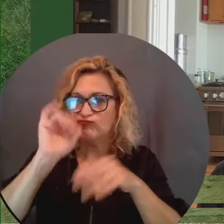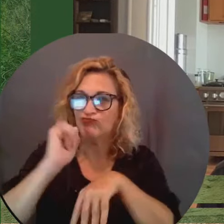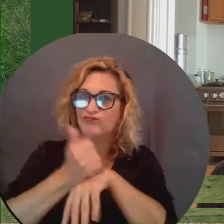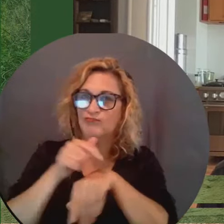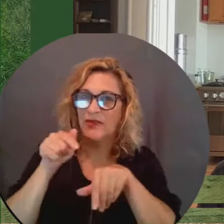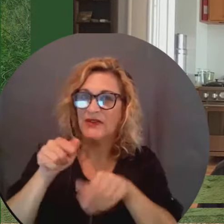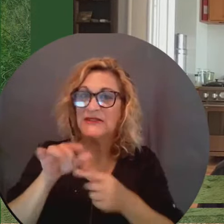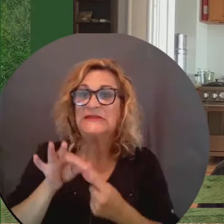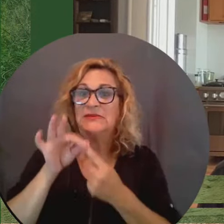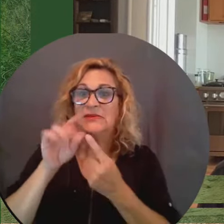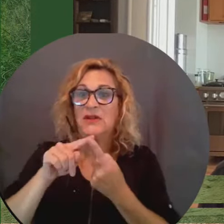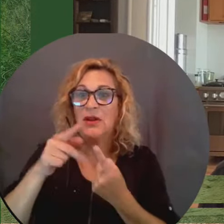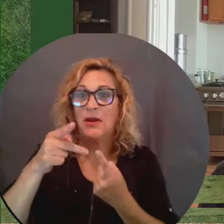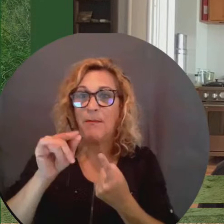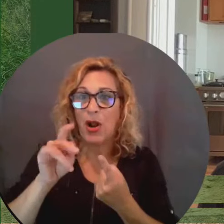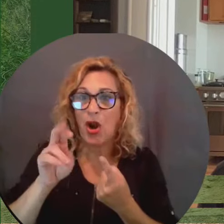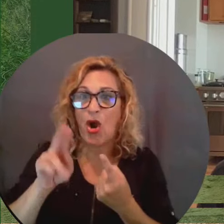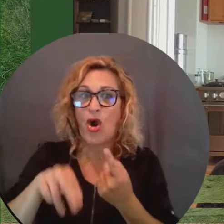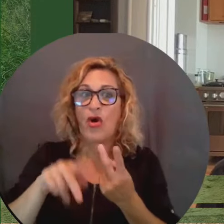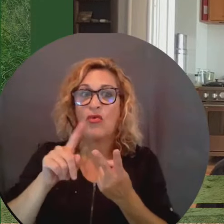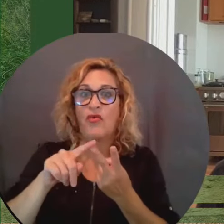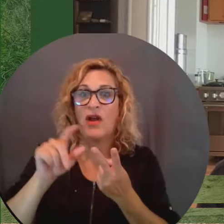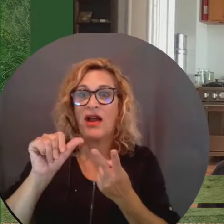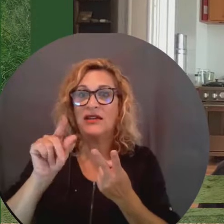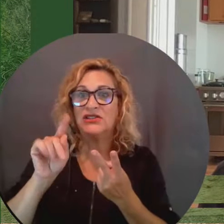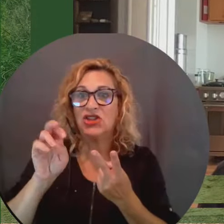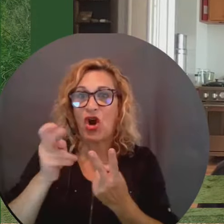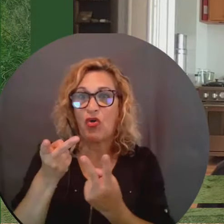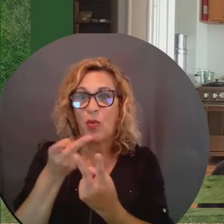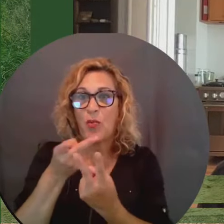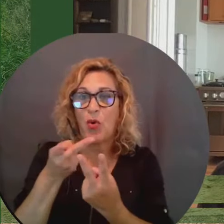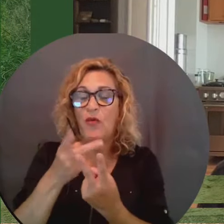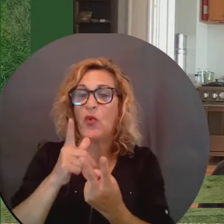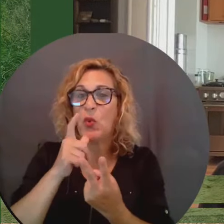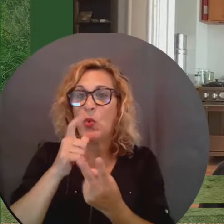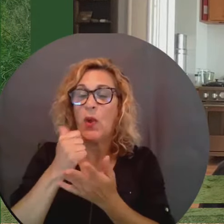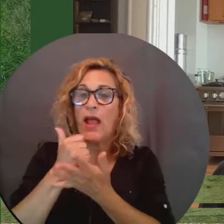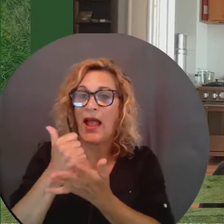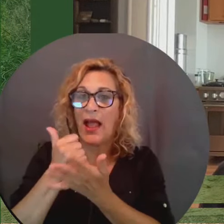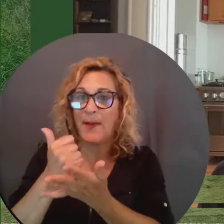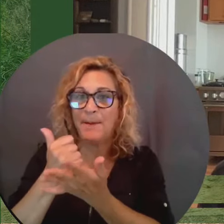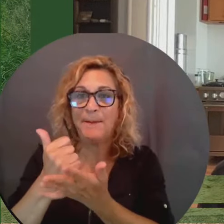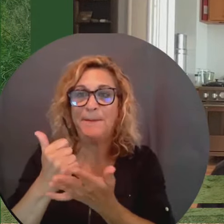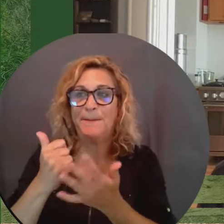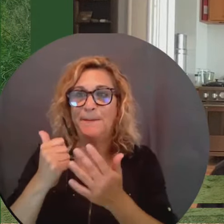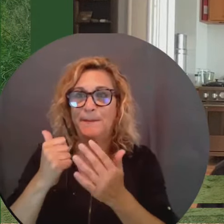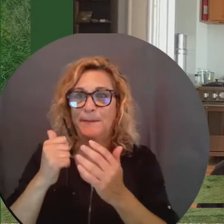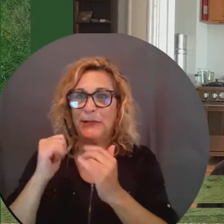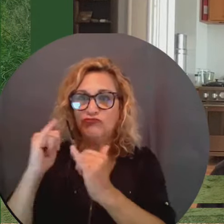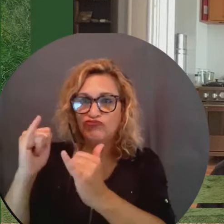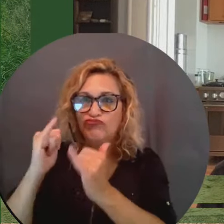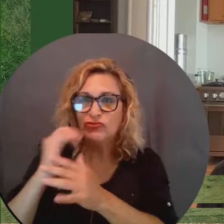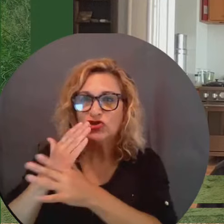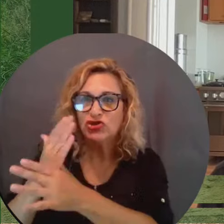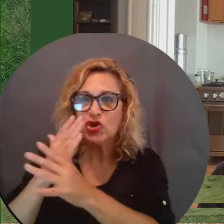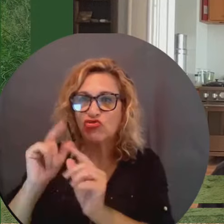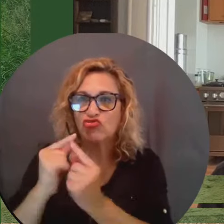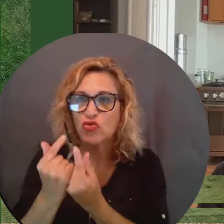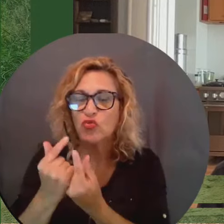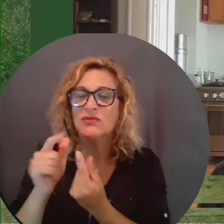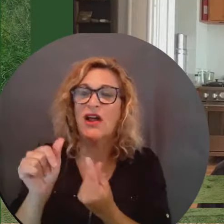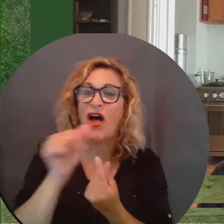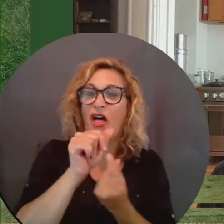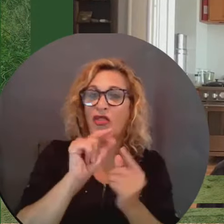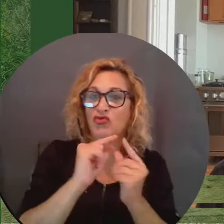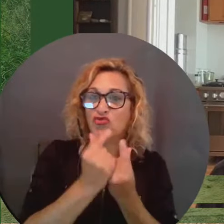have been really focused on helping mutual aid groups, bail funds, and also other kinds of groups who